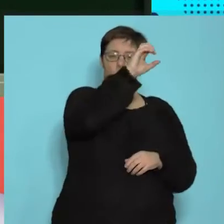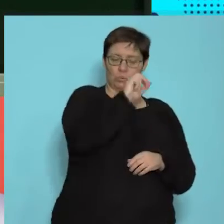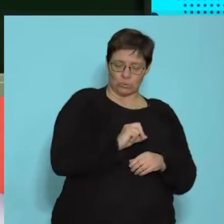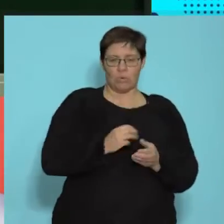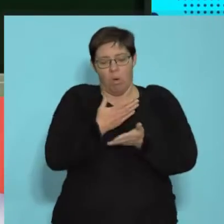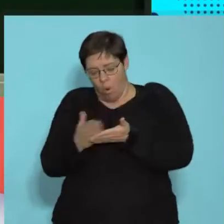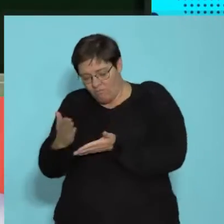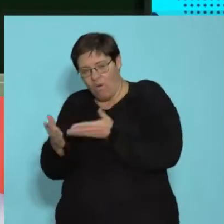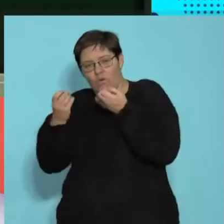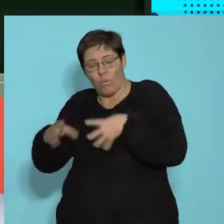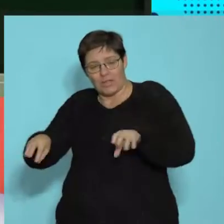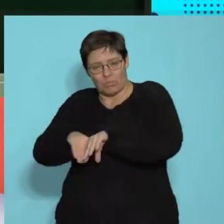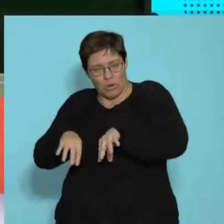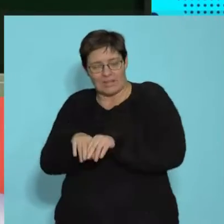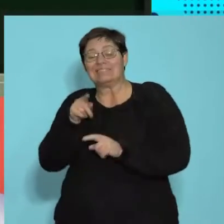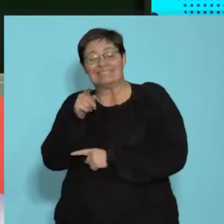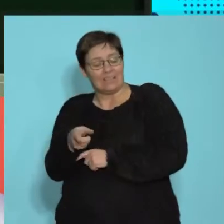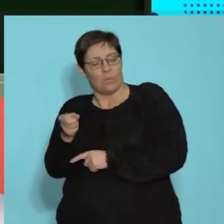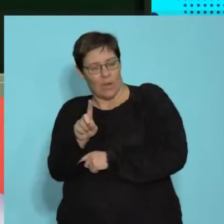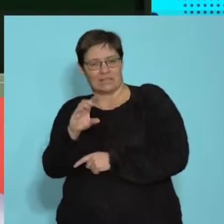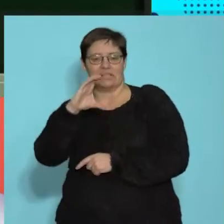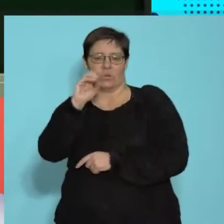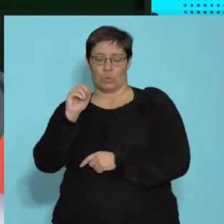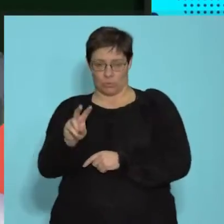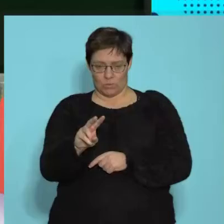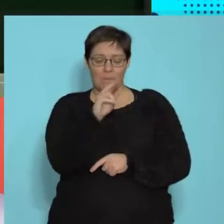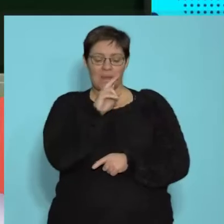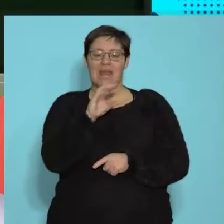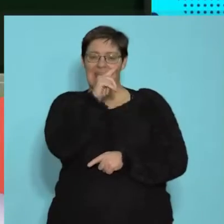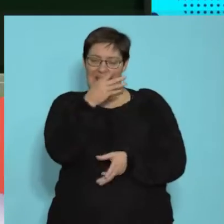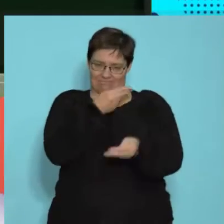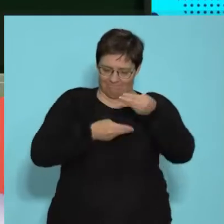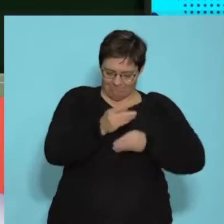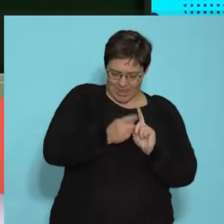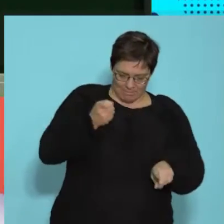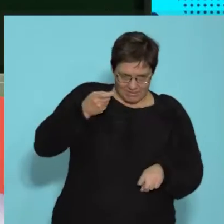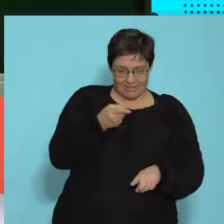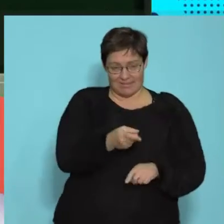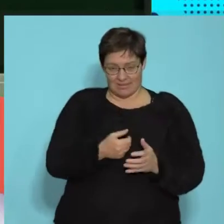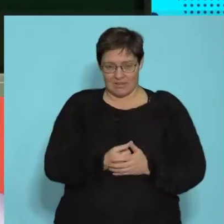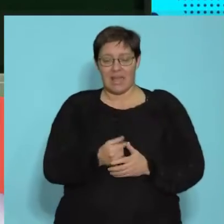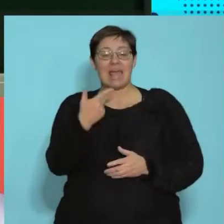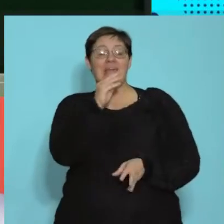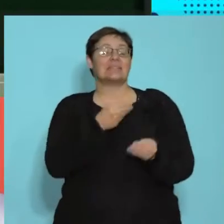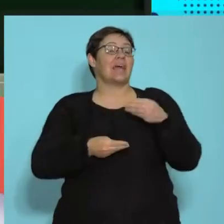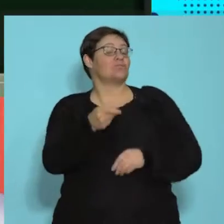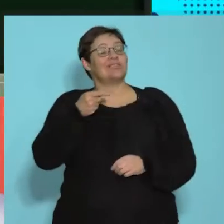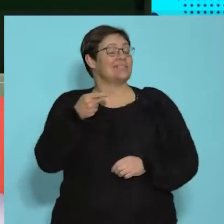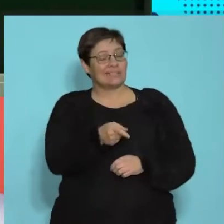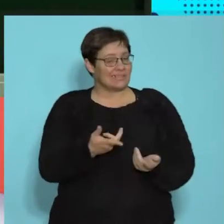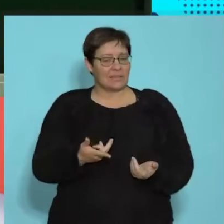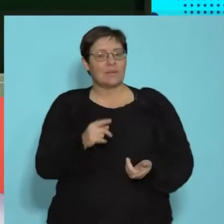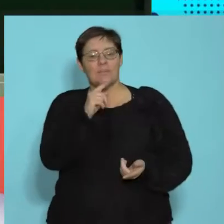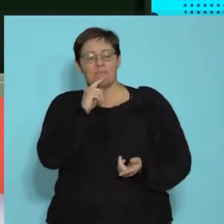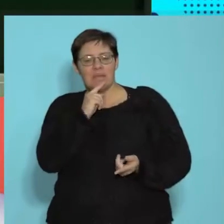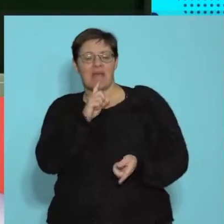oxygen and we need to get rid of carbon dioxide. And that is where, right, the whole gas exchange is going to come in. So what is gaseous